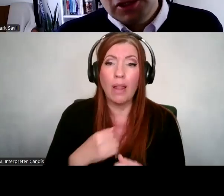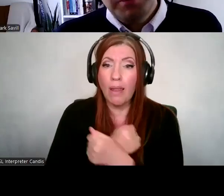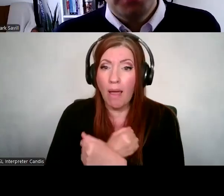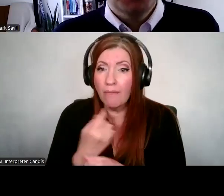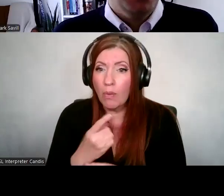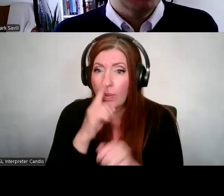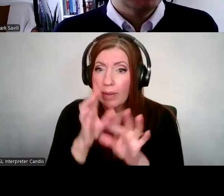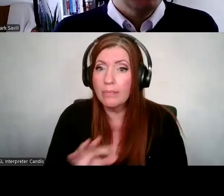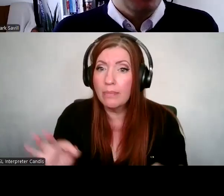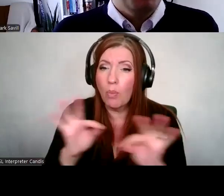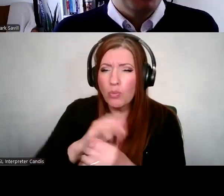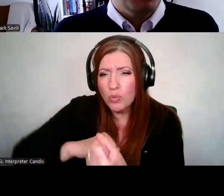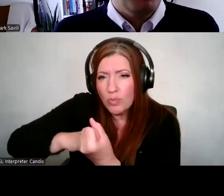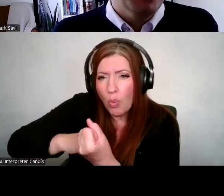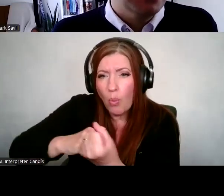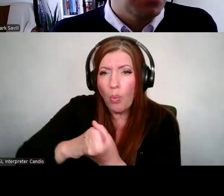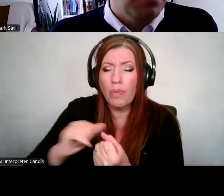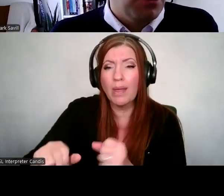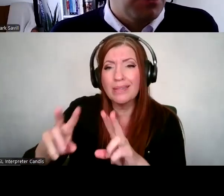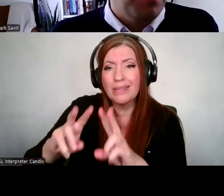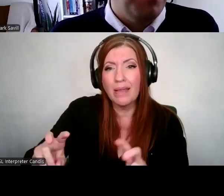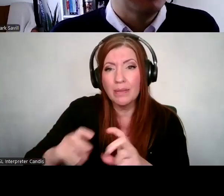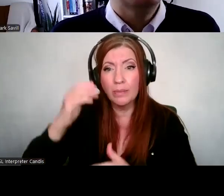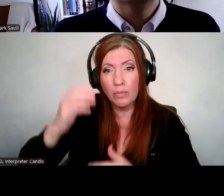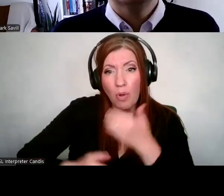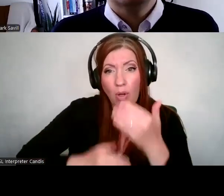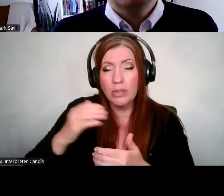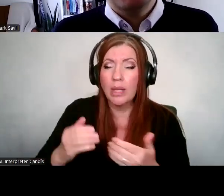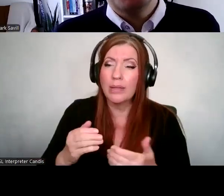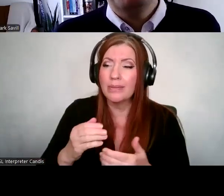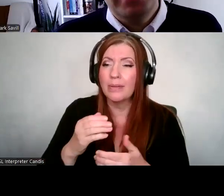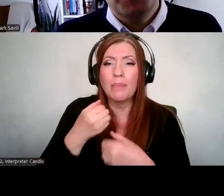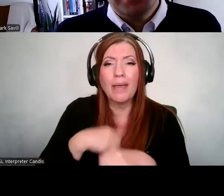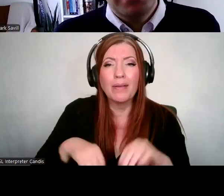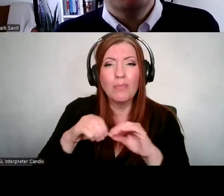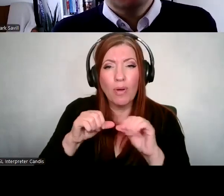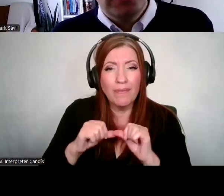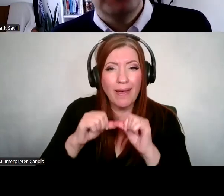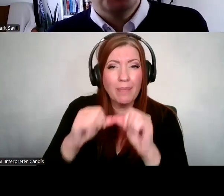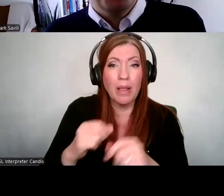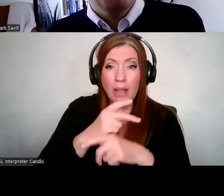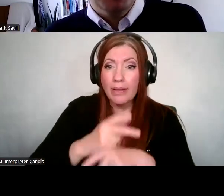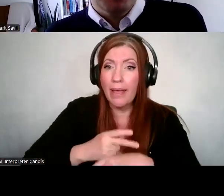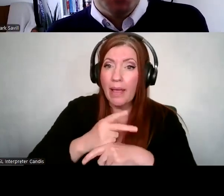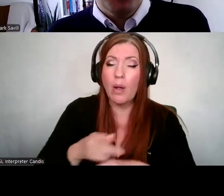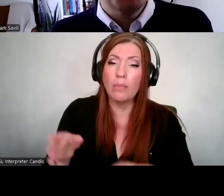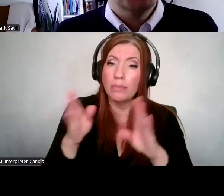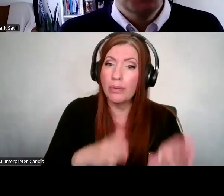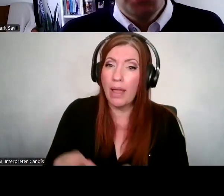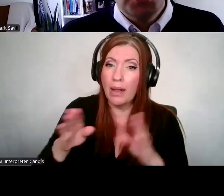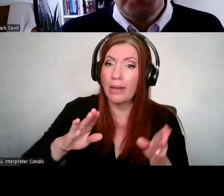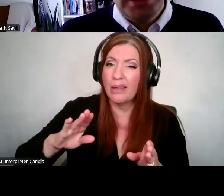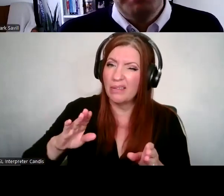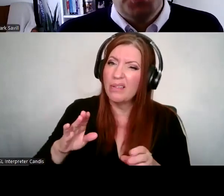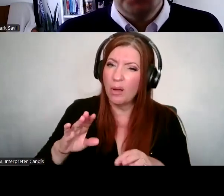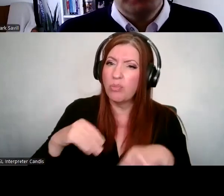the assessment process, creating sort of viability in care planning, which can then sort of open up less restrictive options,